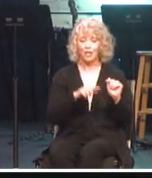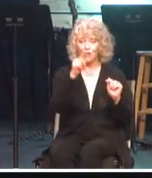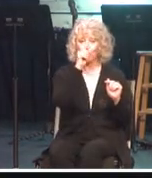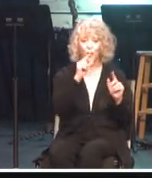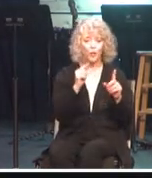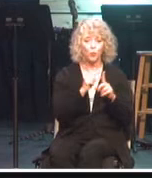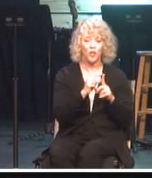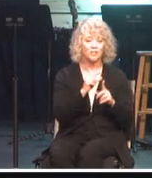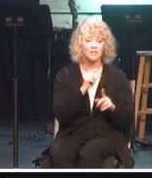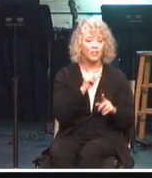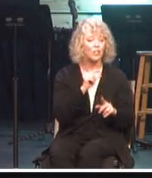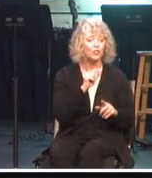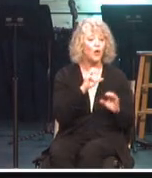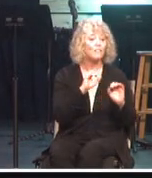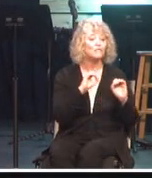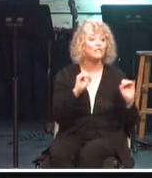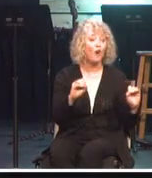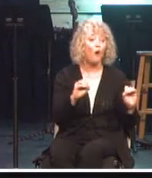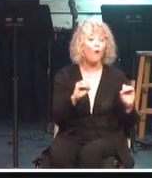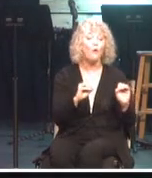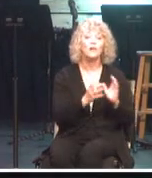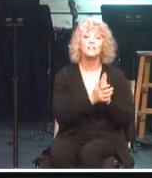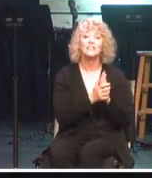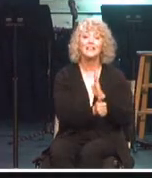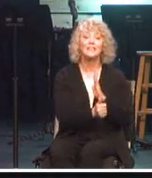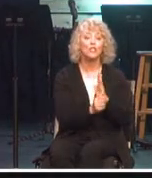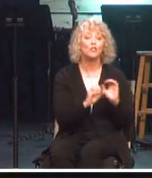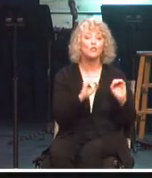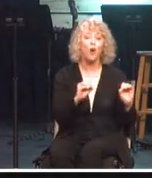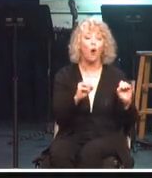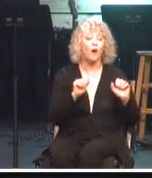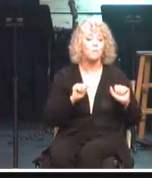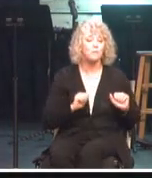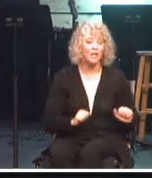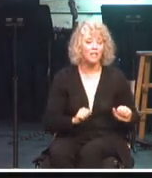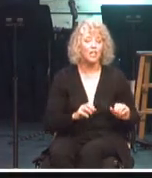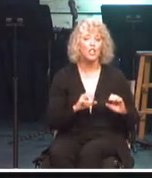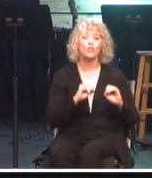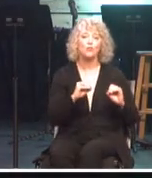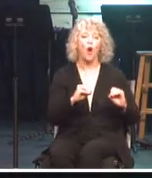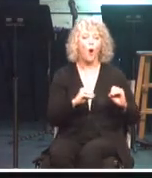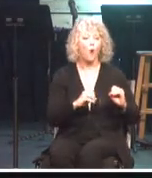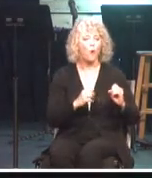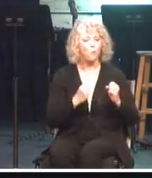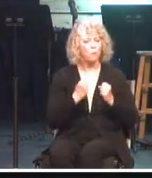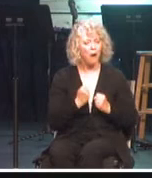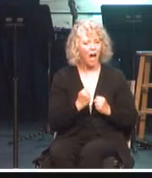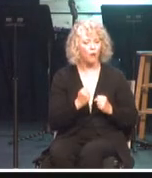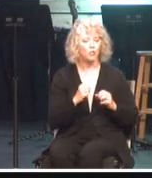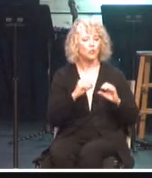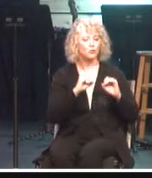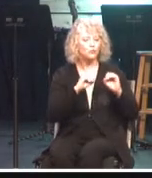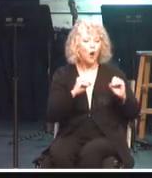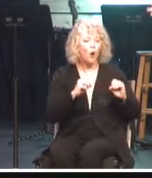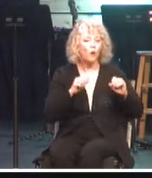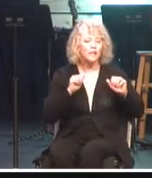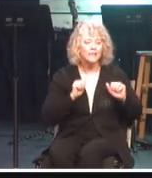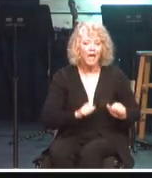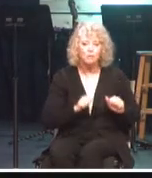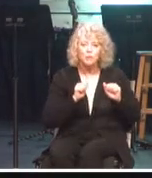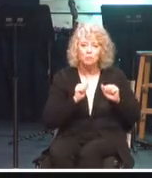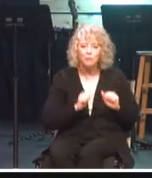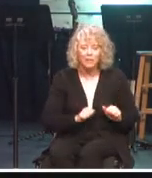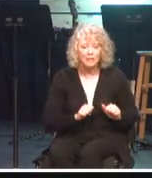You do not have the ability. You do not have the power. You do not have the